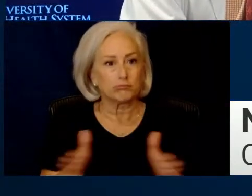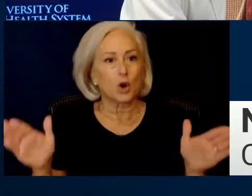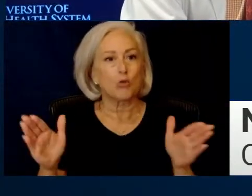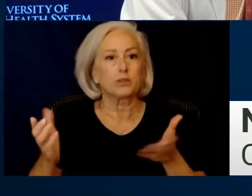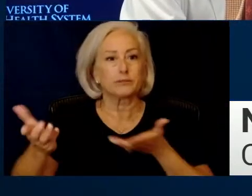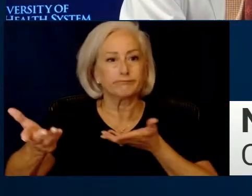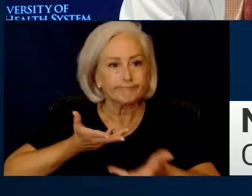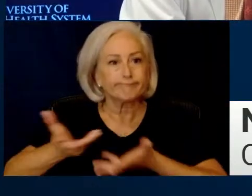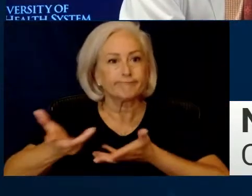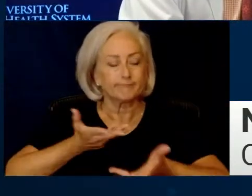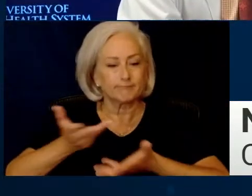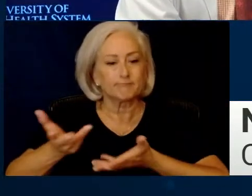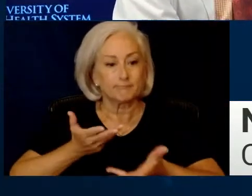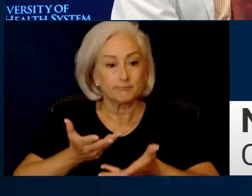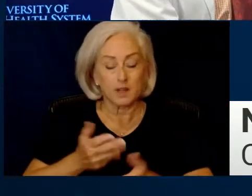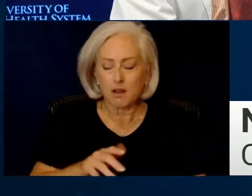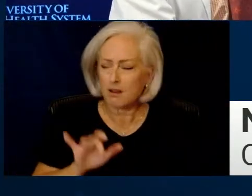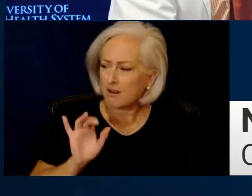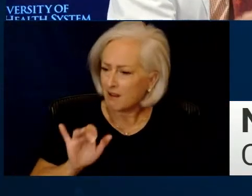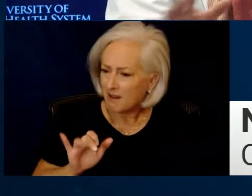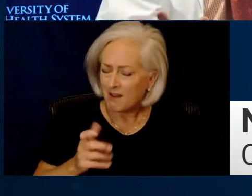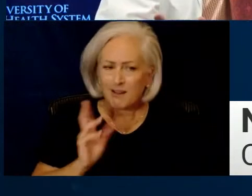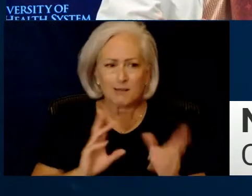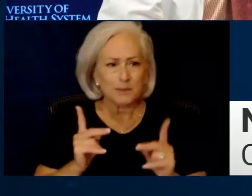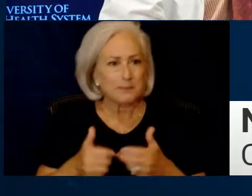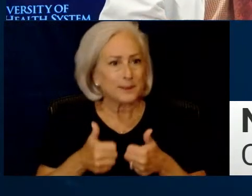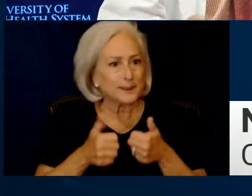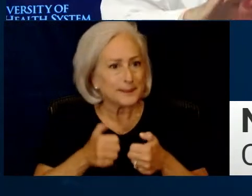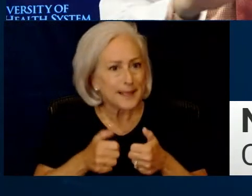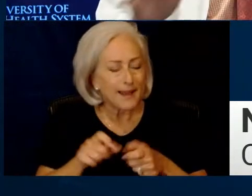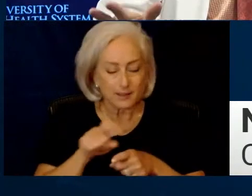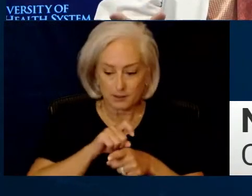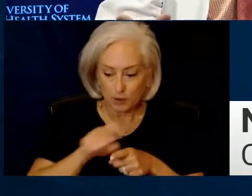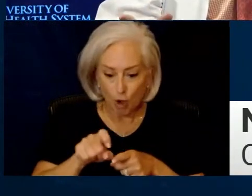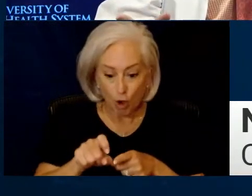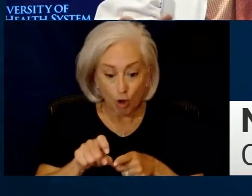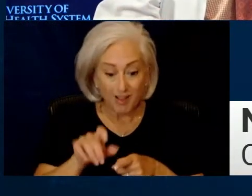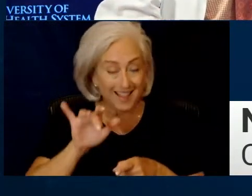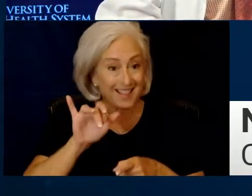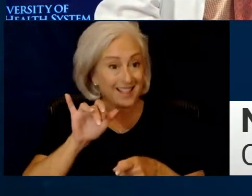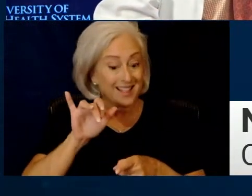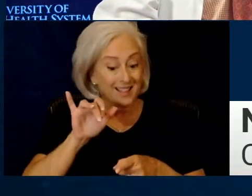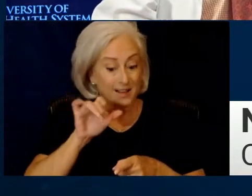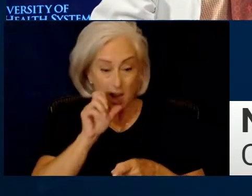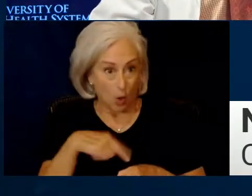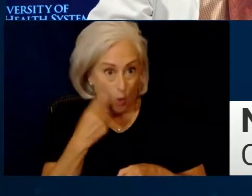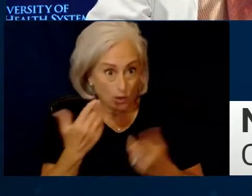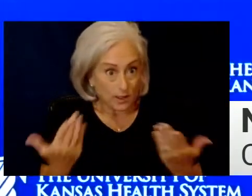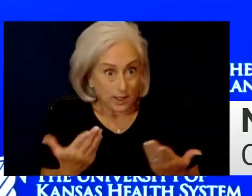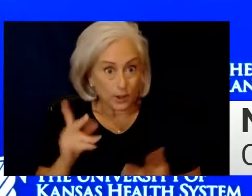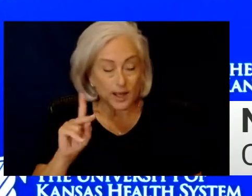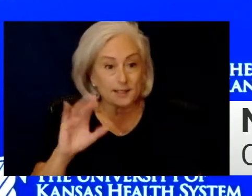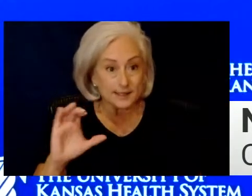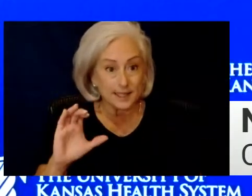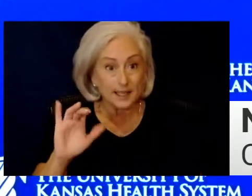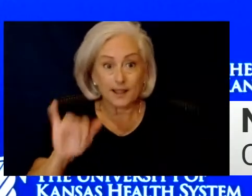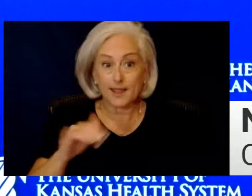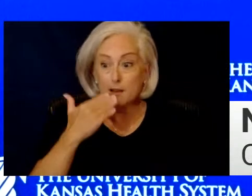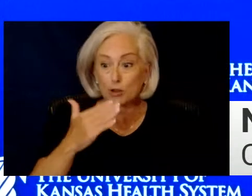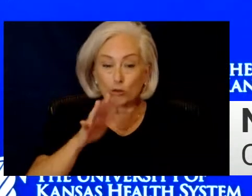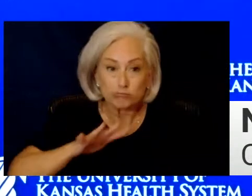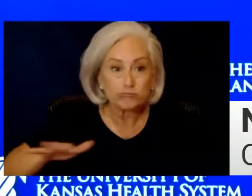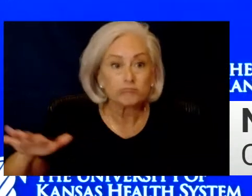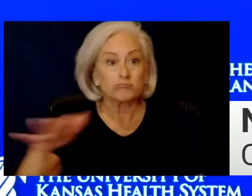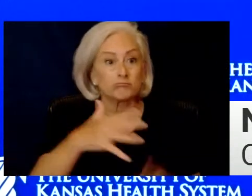text with it, they can call it. It's a national number. It's not just here at Kansas City. It's a national number, right? Well, correct. But interestingly,